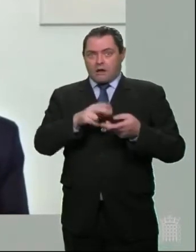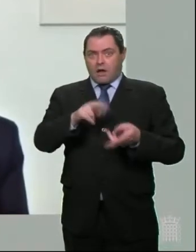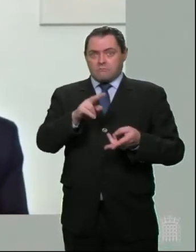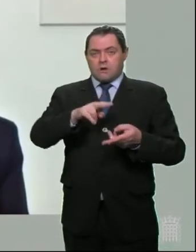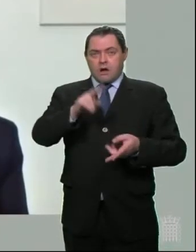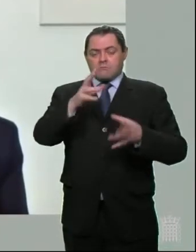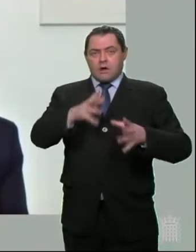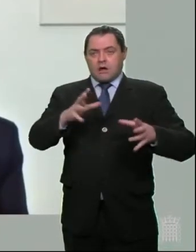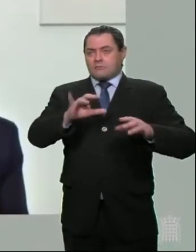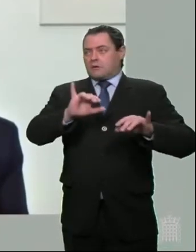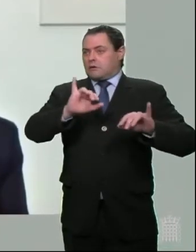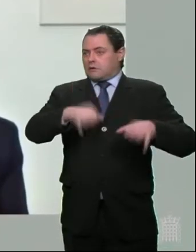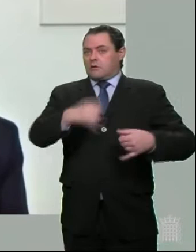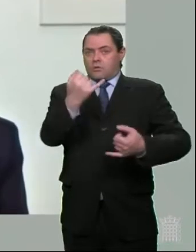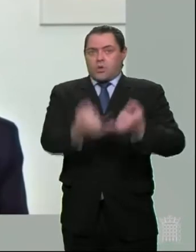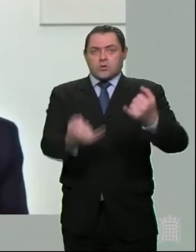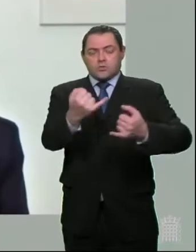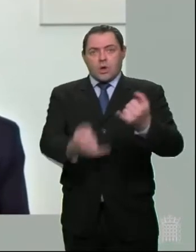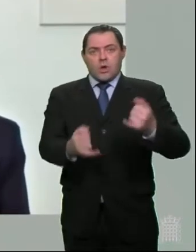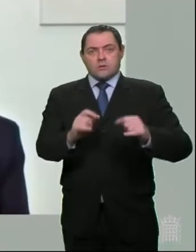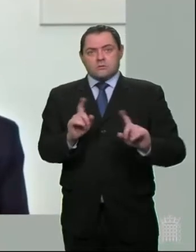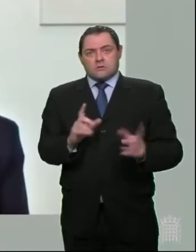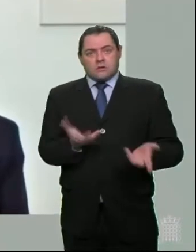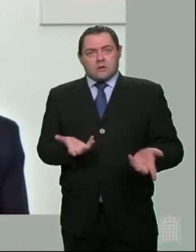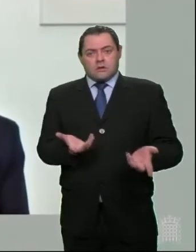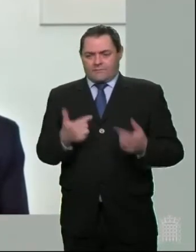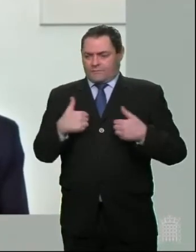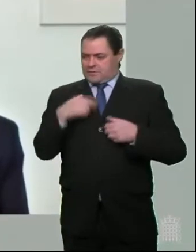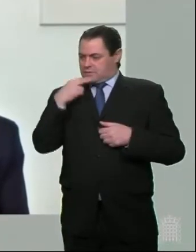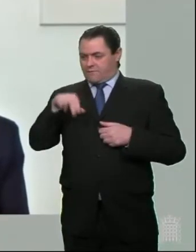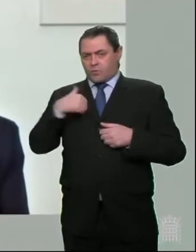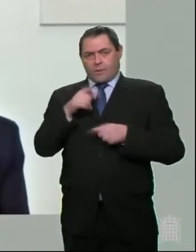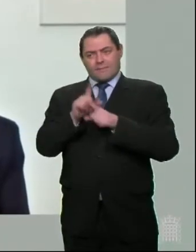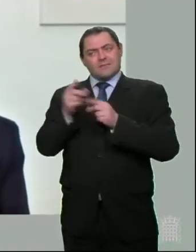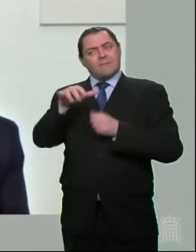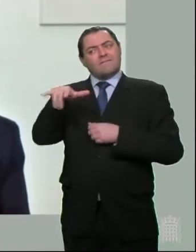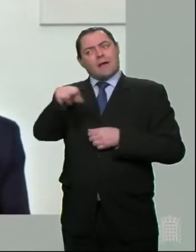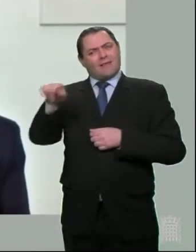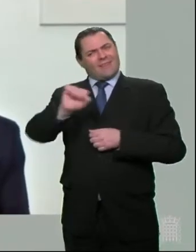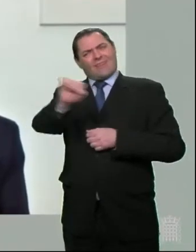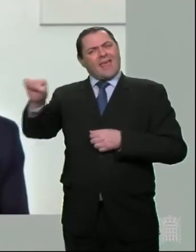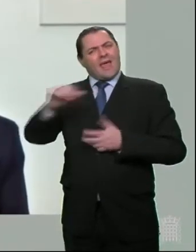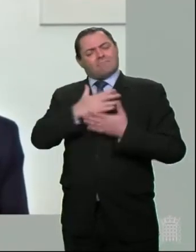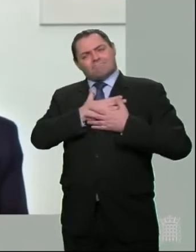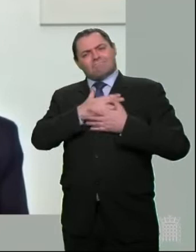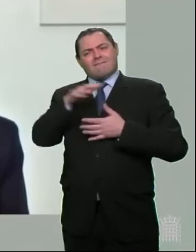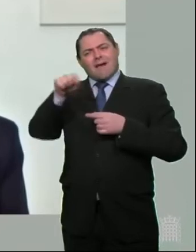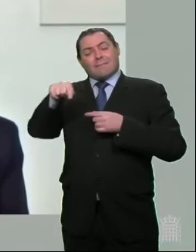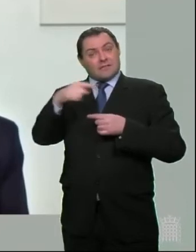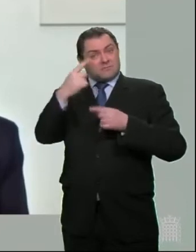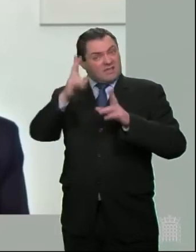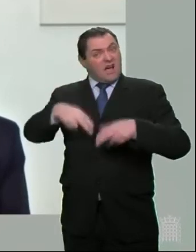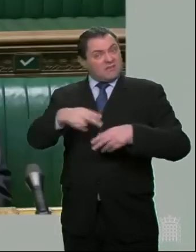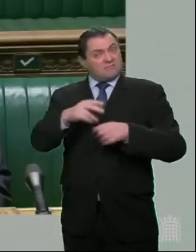will be speaking to families who've lost loved ones to COVID. The last time I did this, I asked the